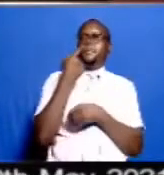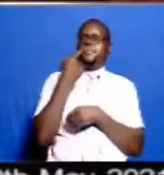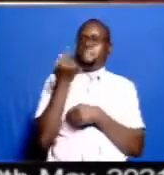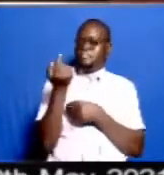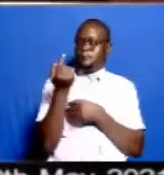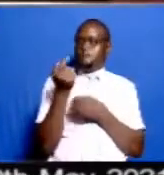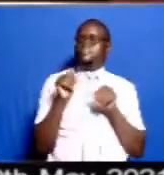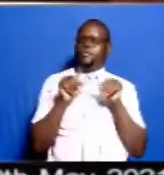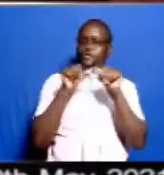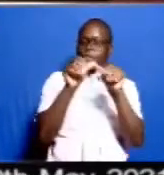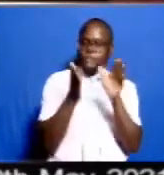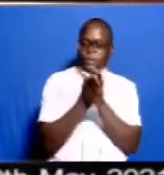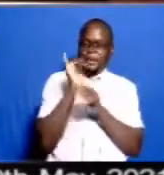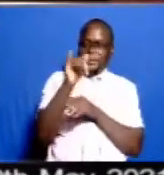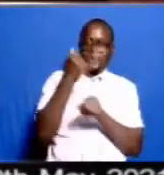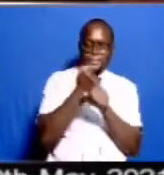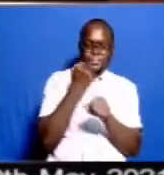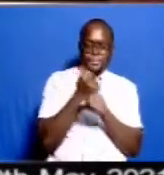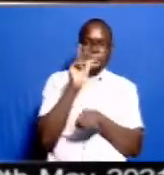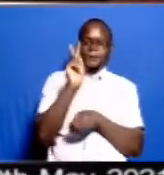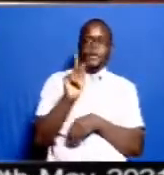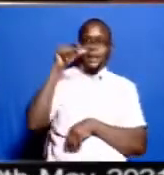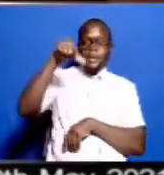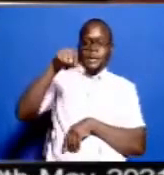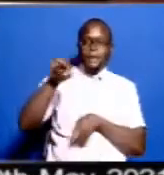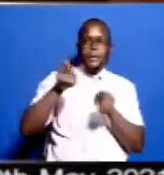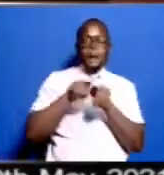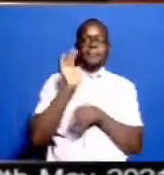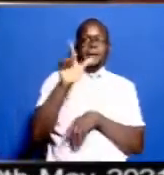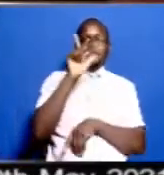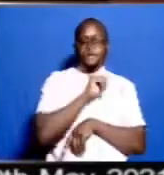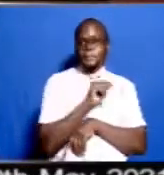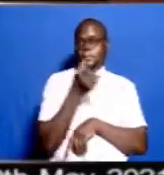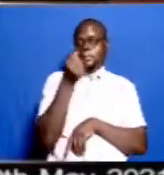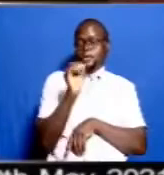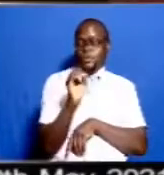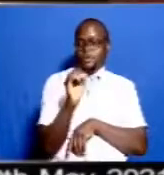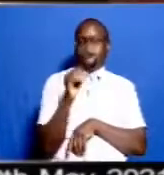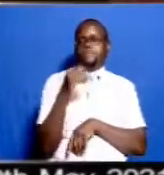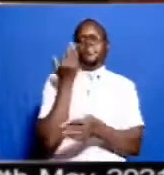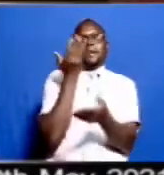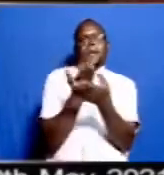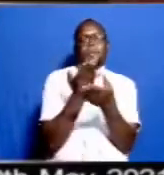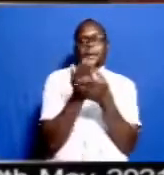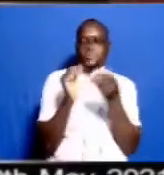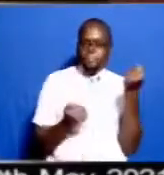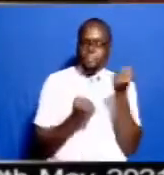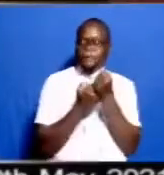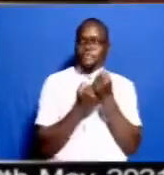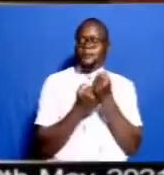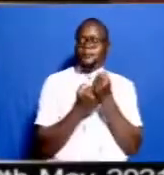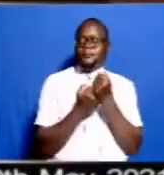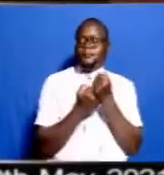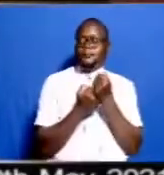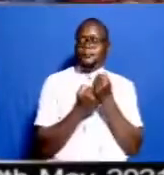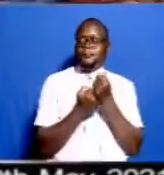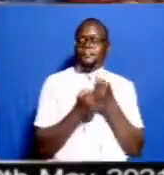the consideration to KQ as sought. I therefore beg to second.